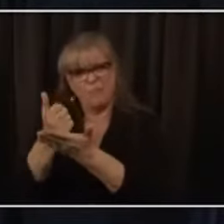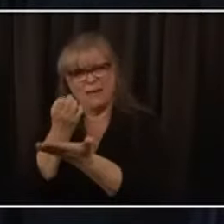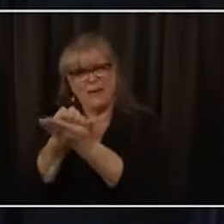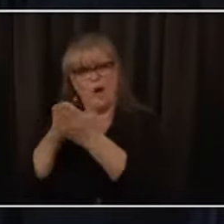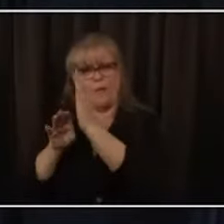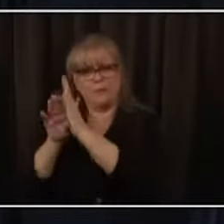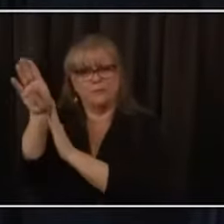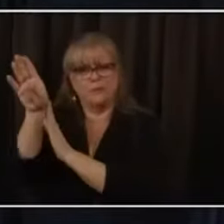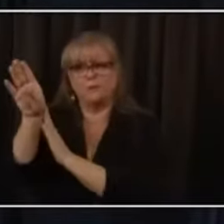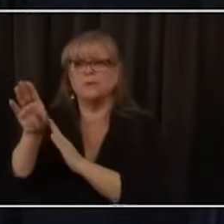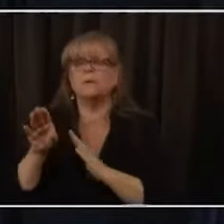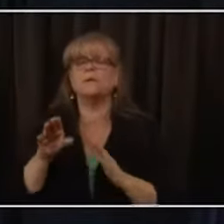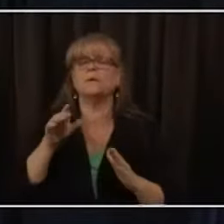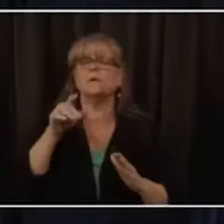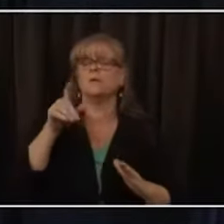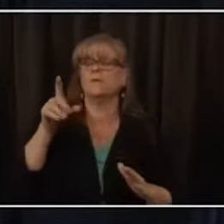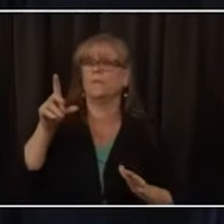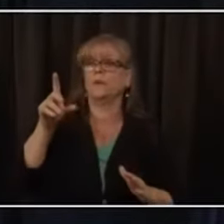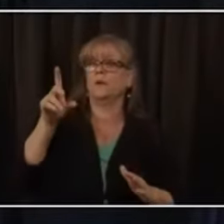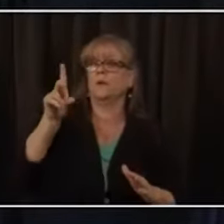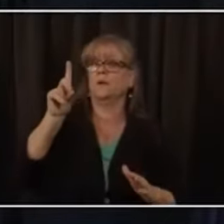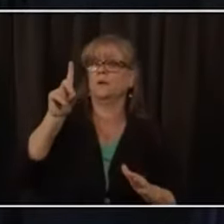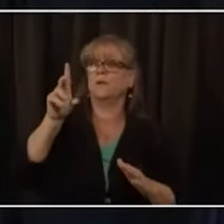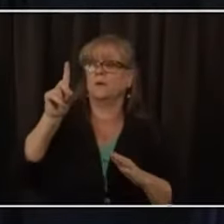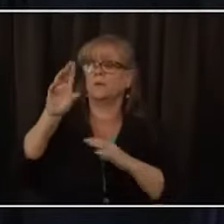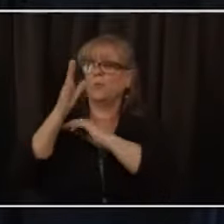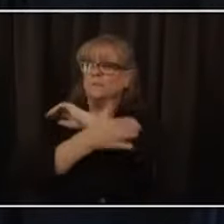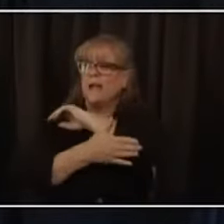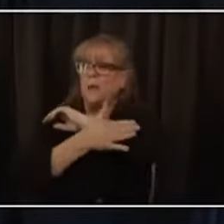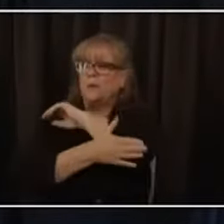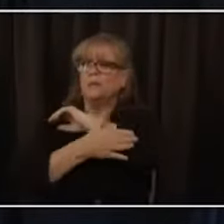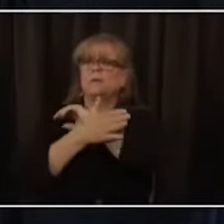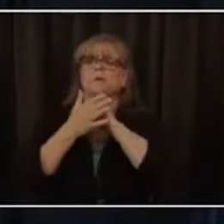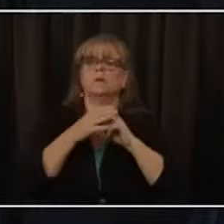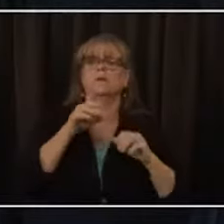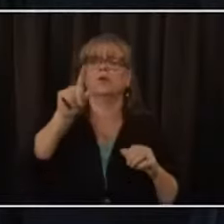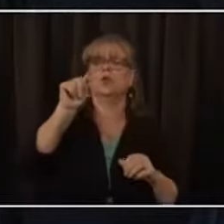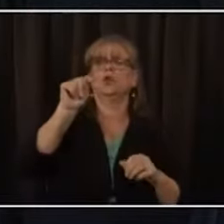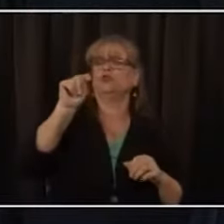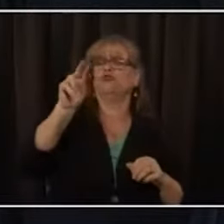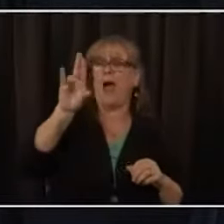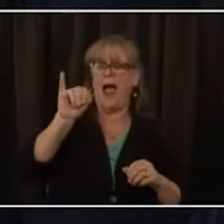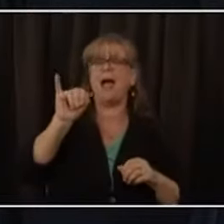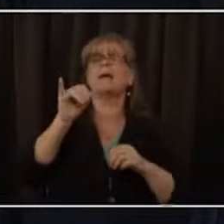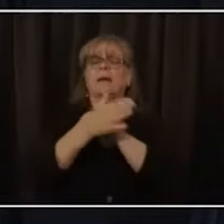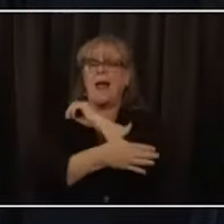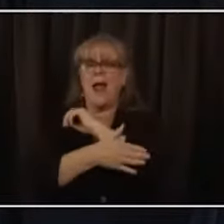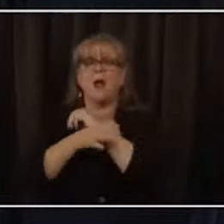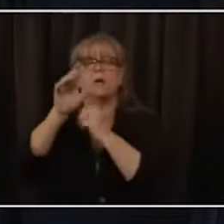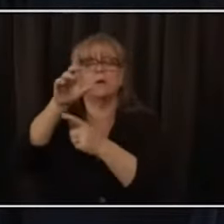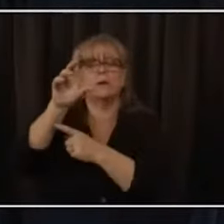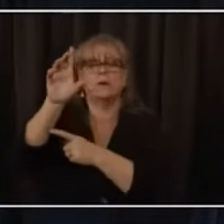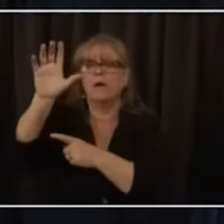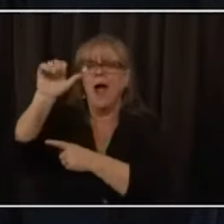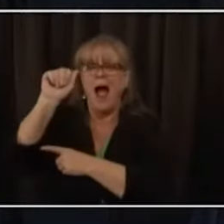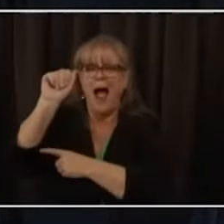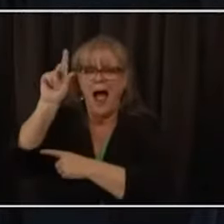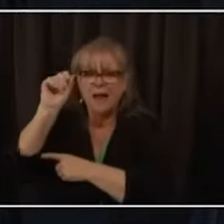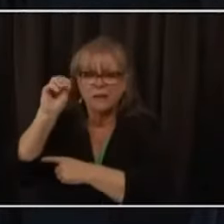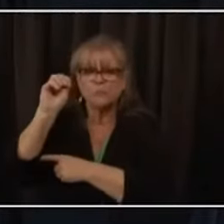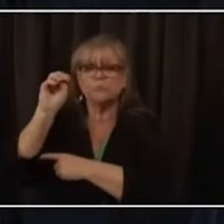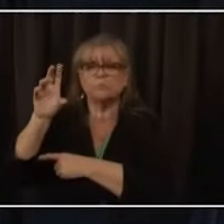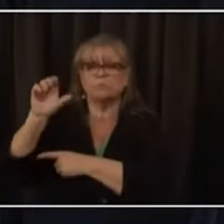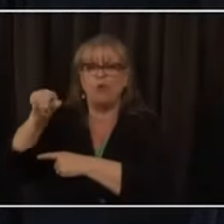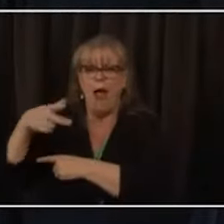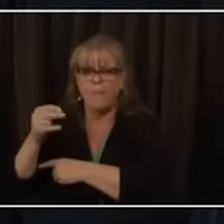to determine the best continued response in some of our largest Colorado counties. First, before we get to